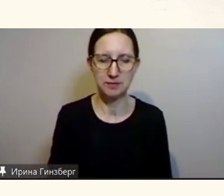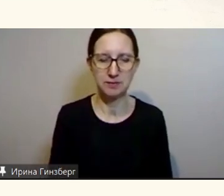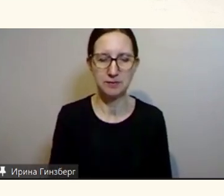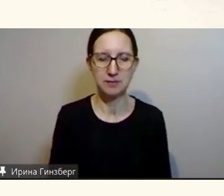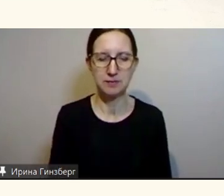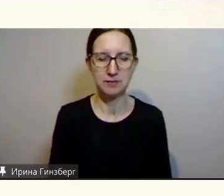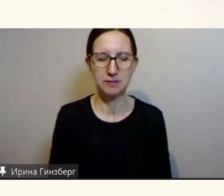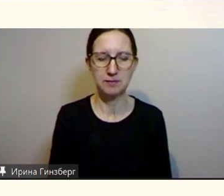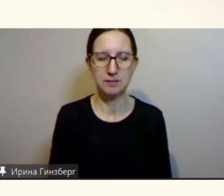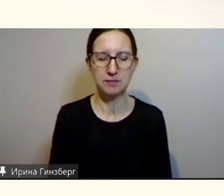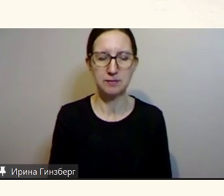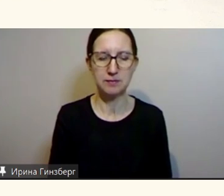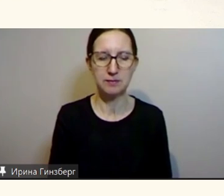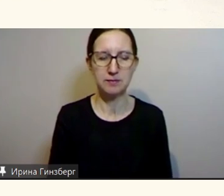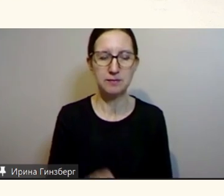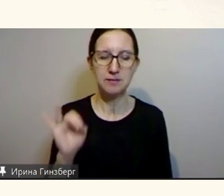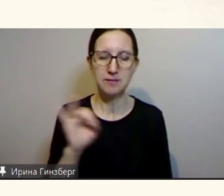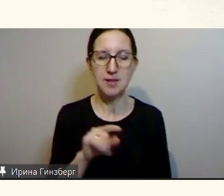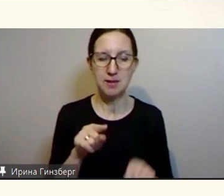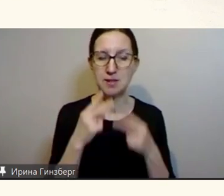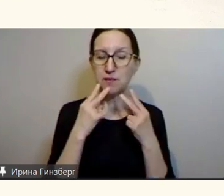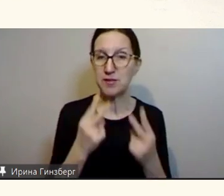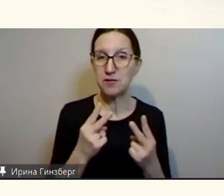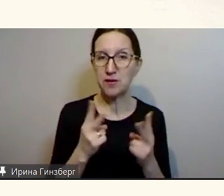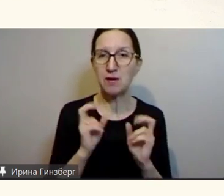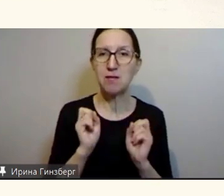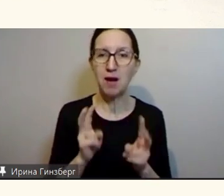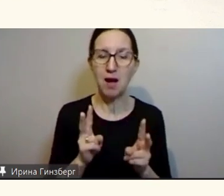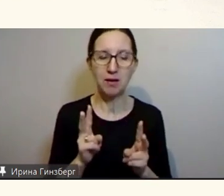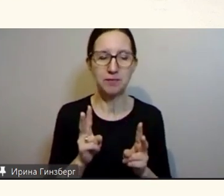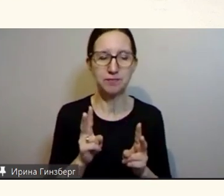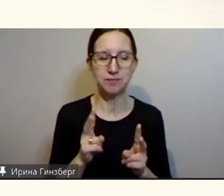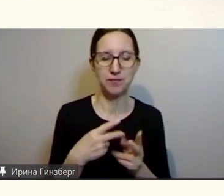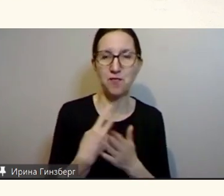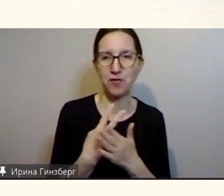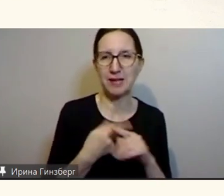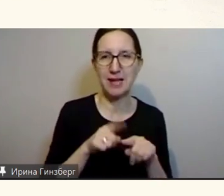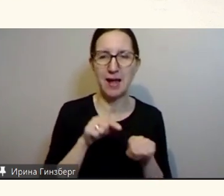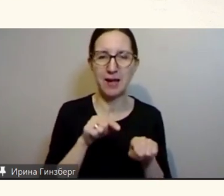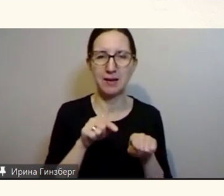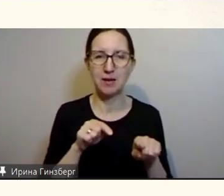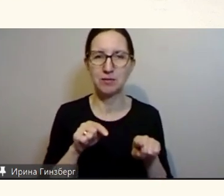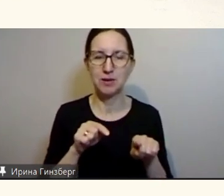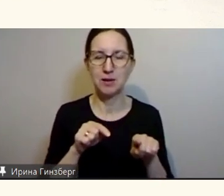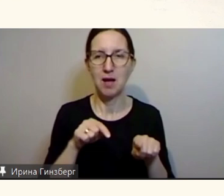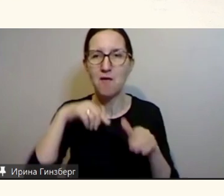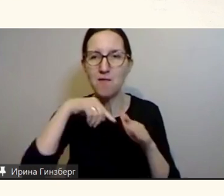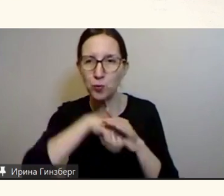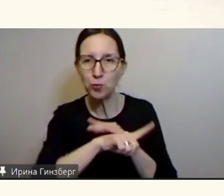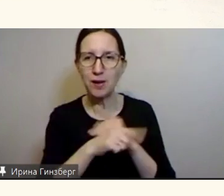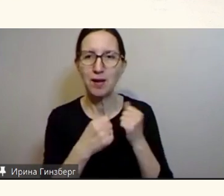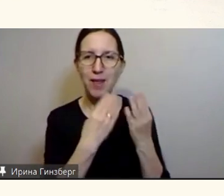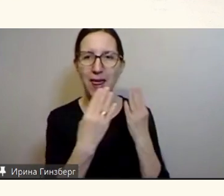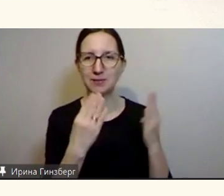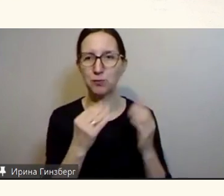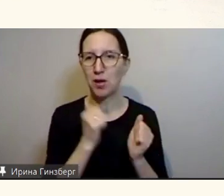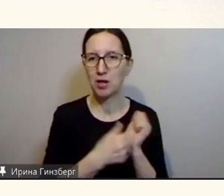reflecting pool in there, contained a small piece. It was a really lovely show. I really enjoyed working on that. So